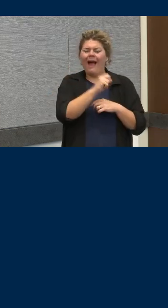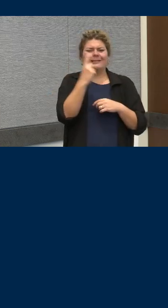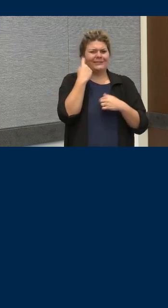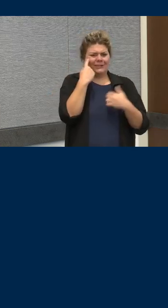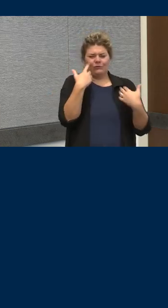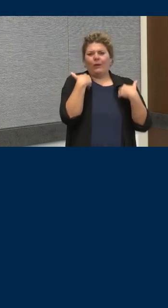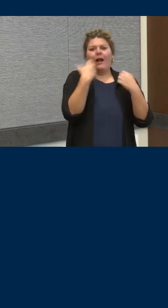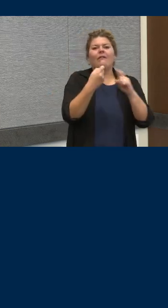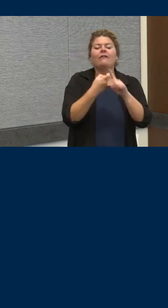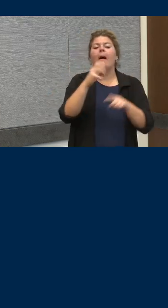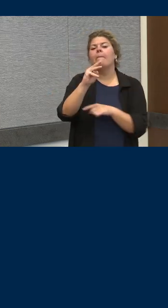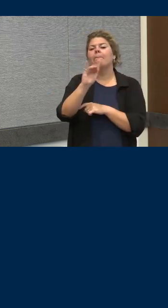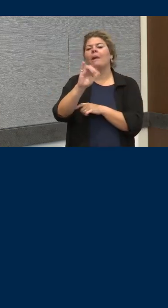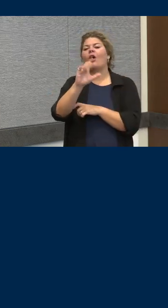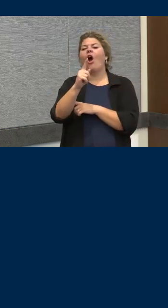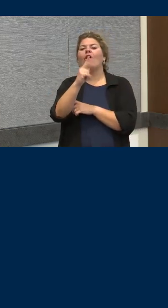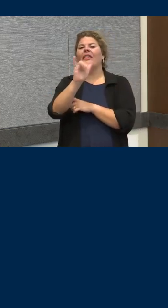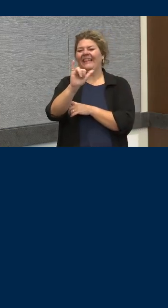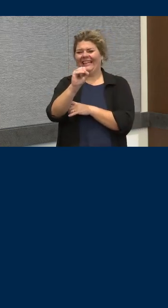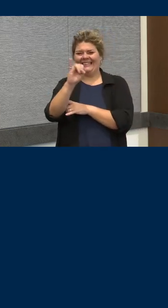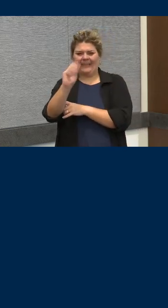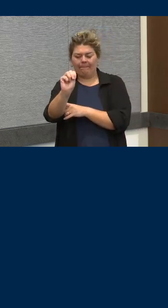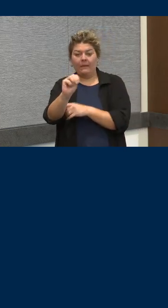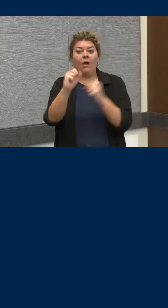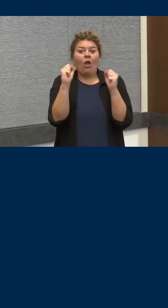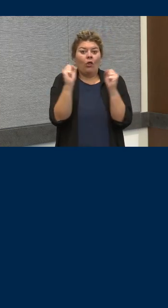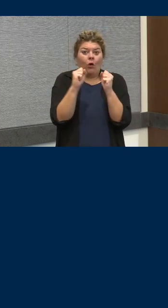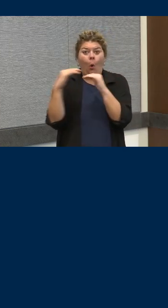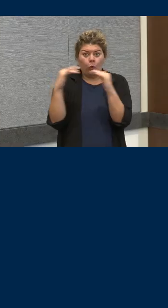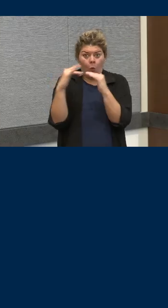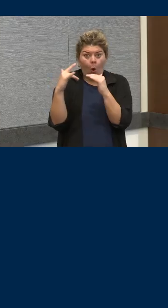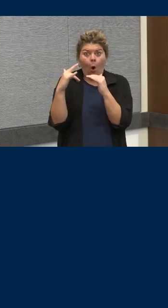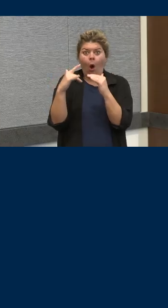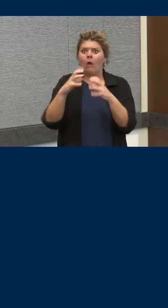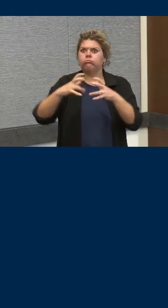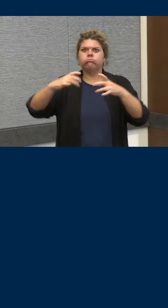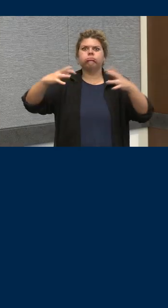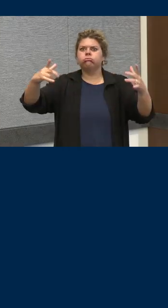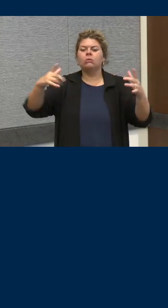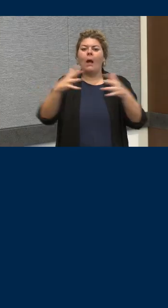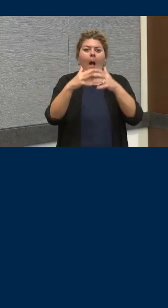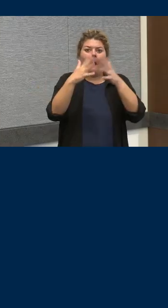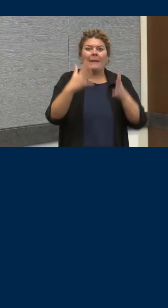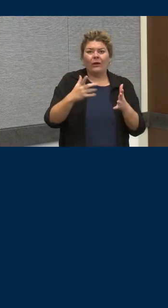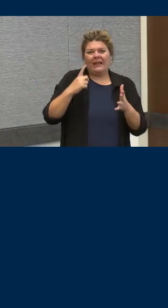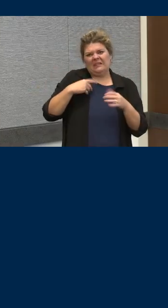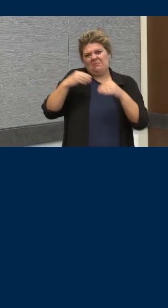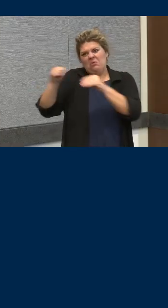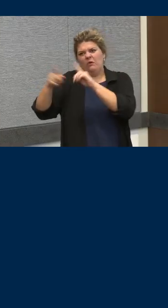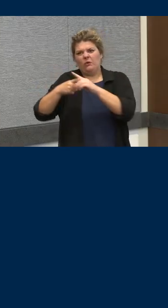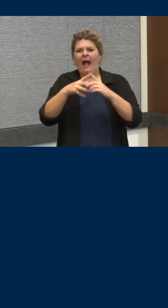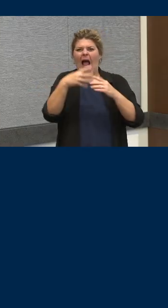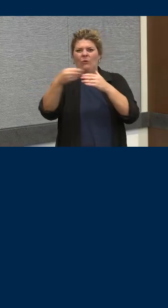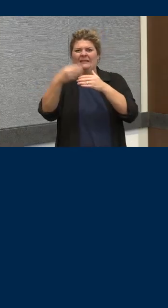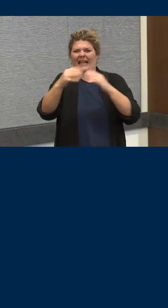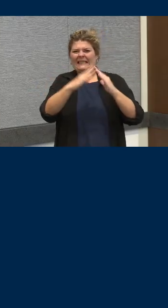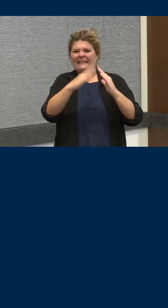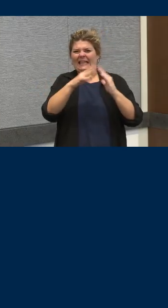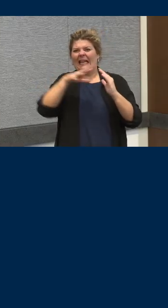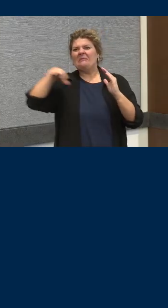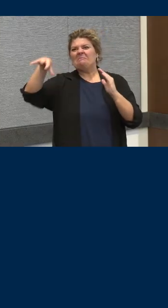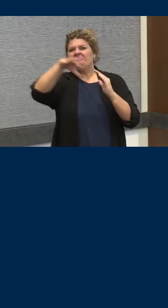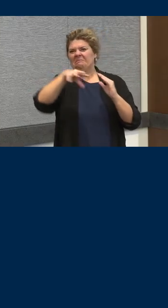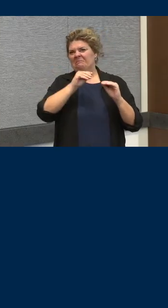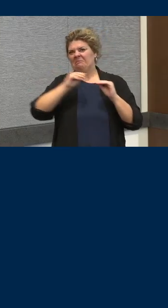of McCarthyism, the Cold War was raging, and Americans were flocking to the suburbs. Frank, too,